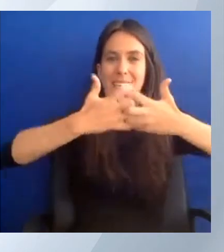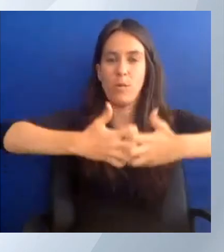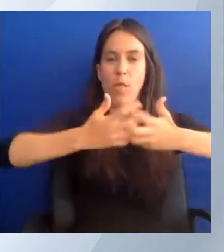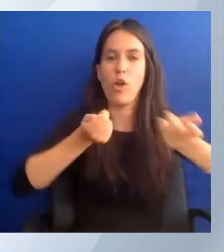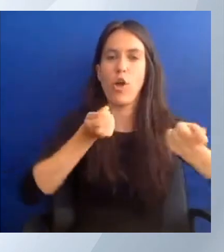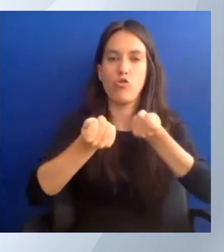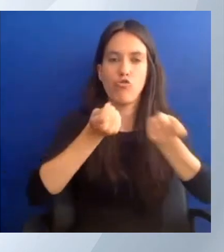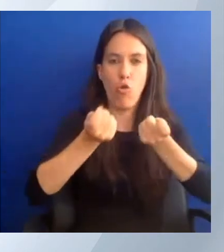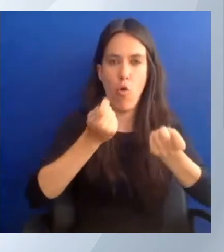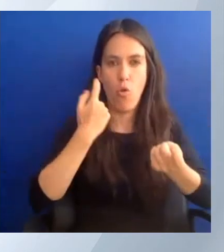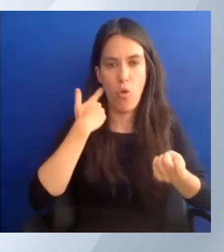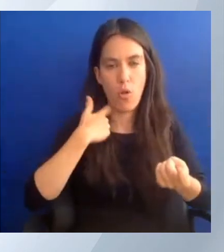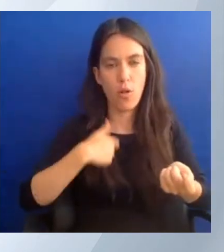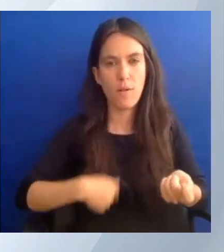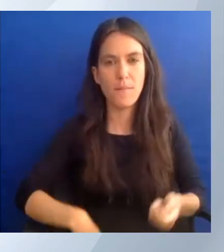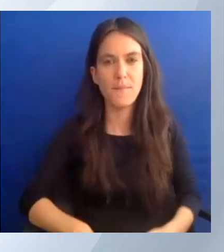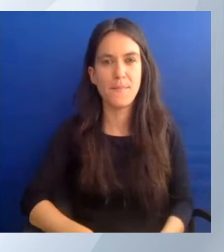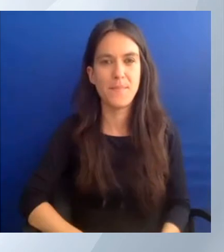Dapr.